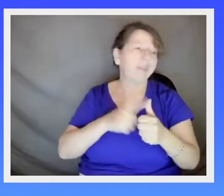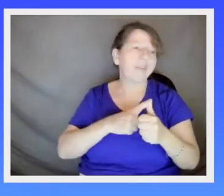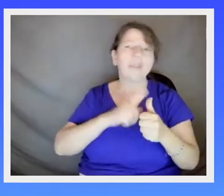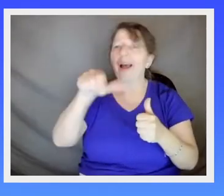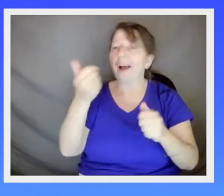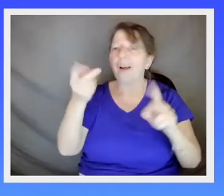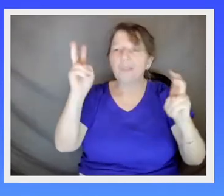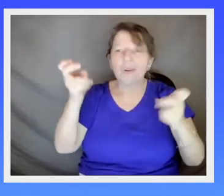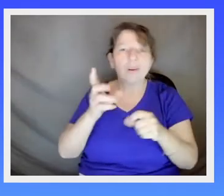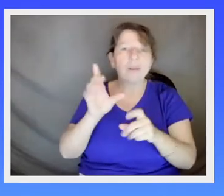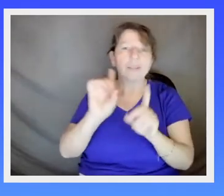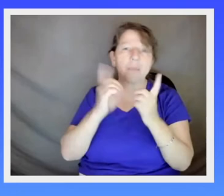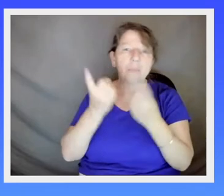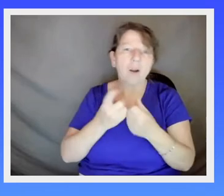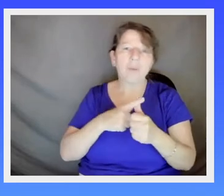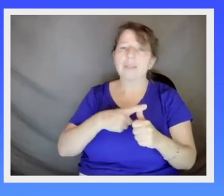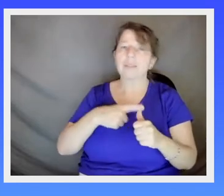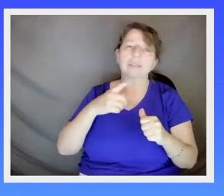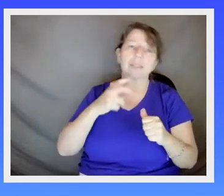we grow our city.